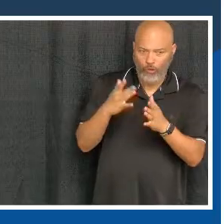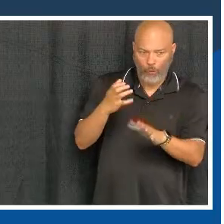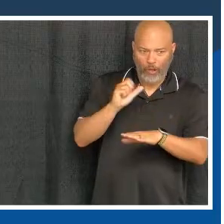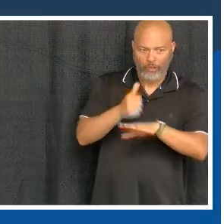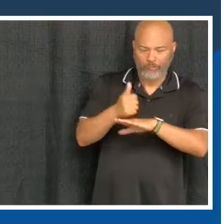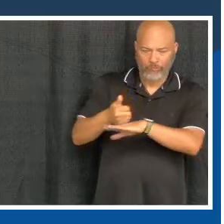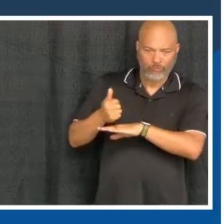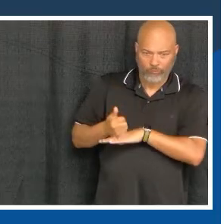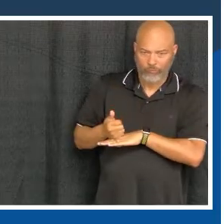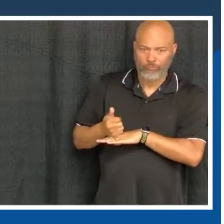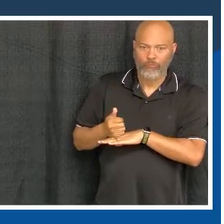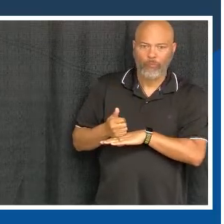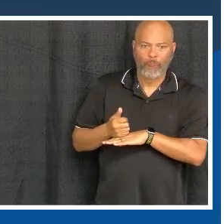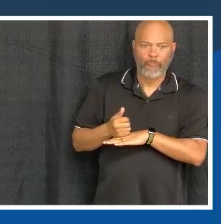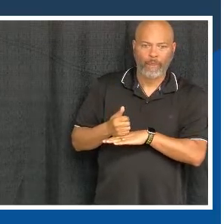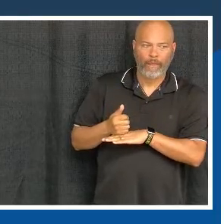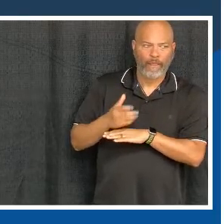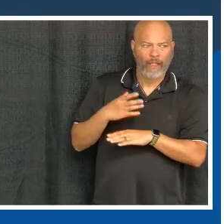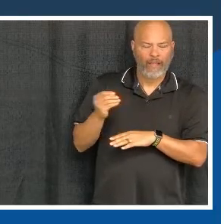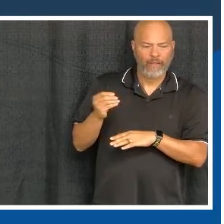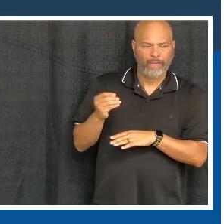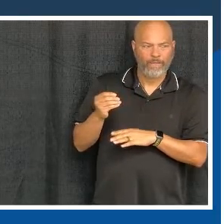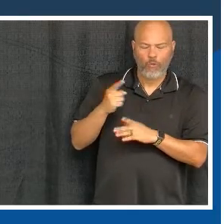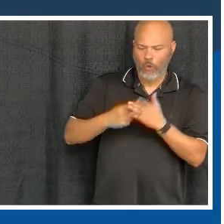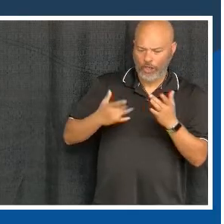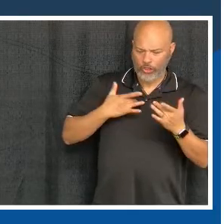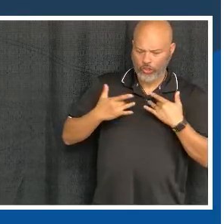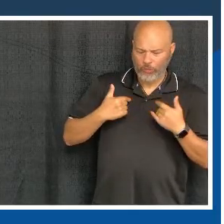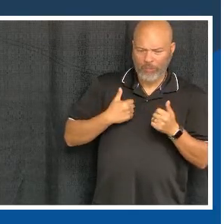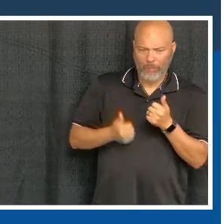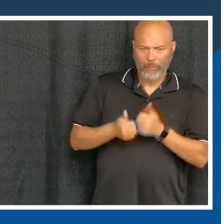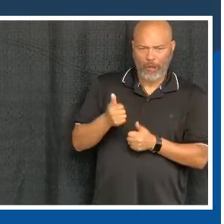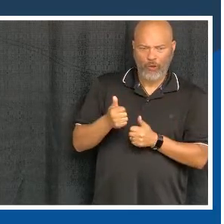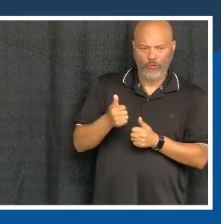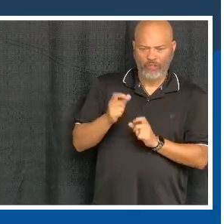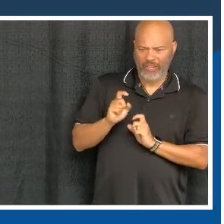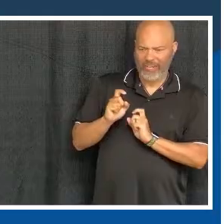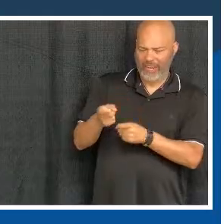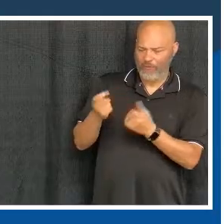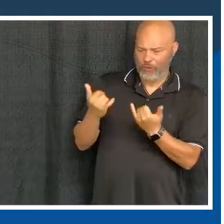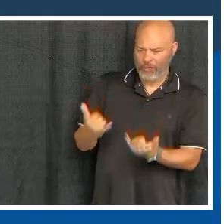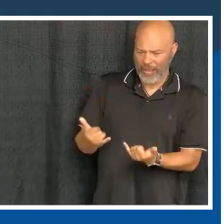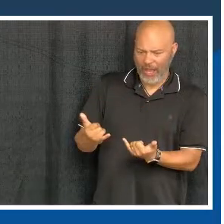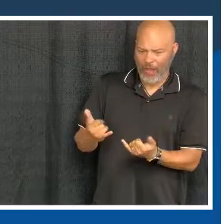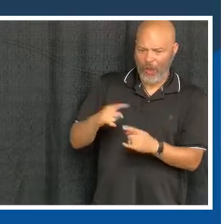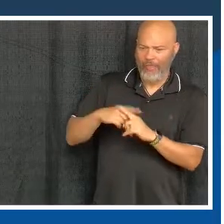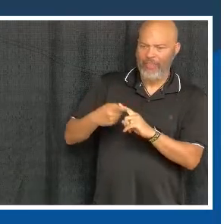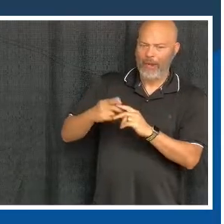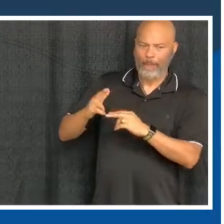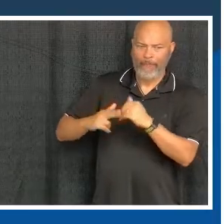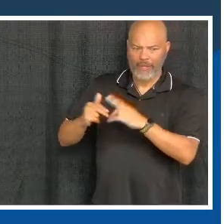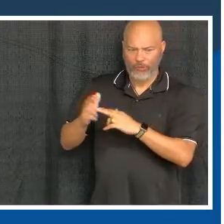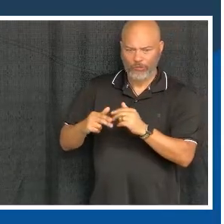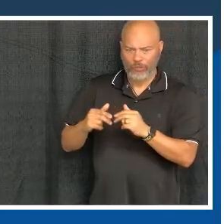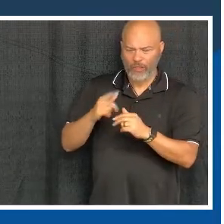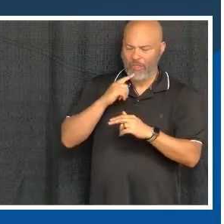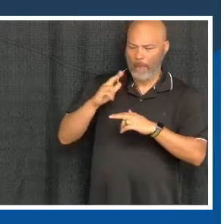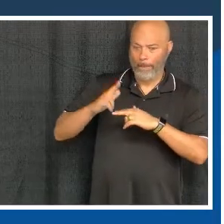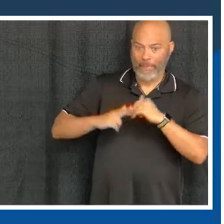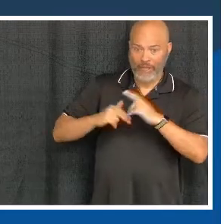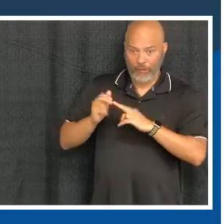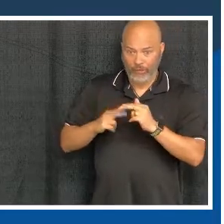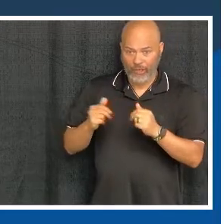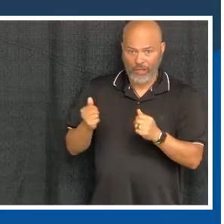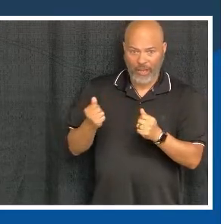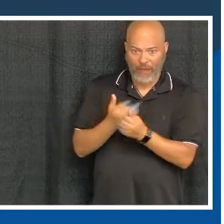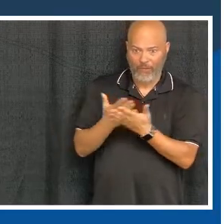in. And what concerned me the most is it gave you a now and then a build. And the build, everything